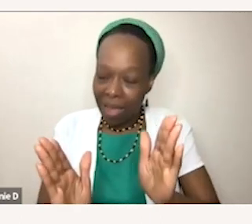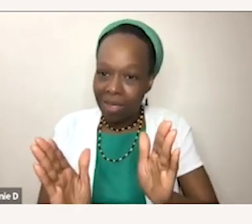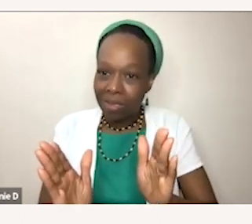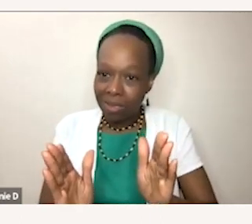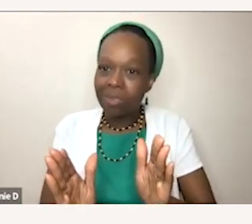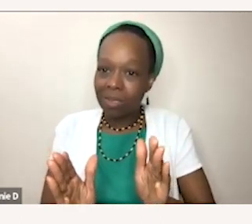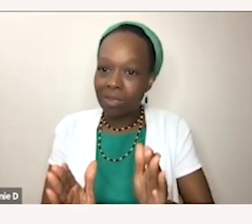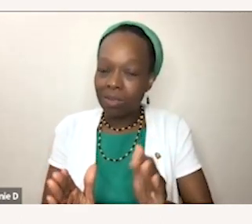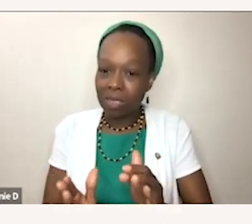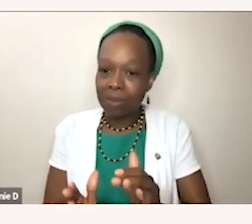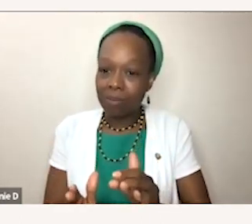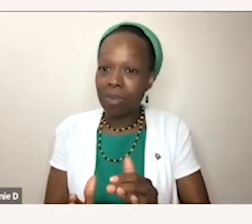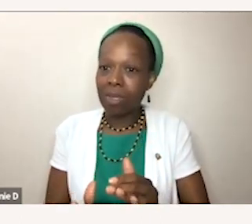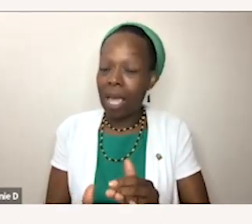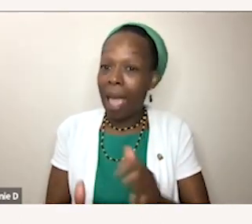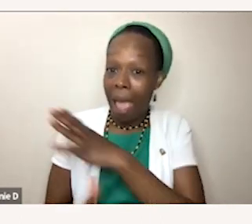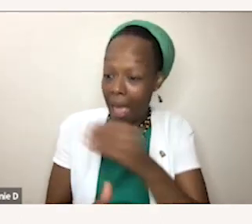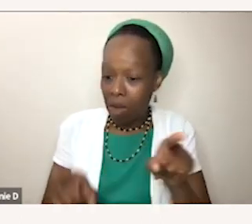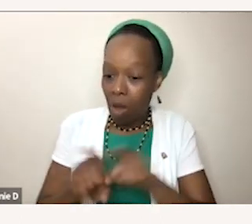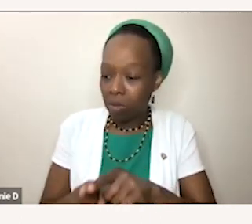and the end goal, is that okay?